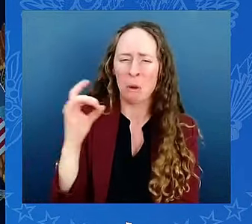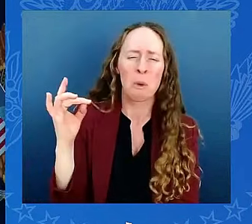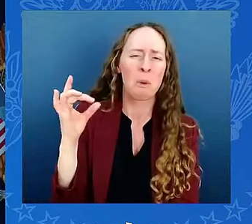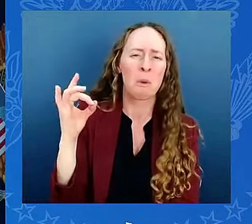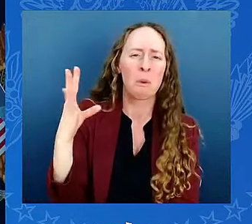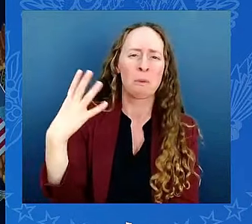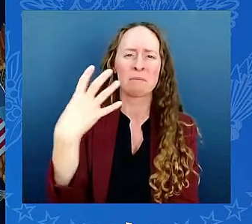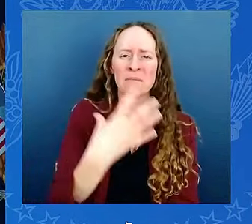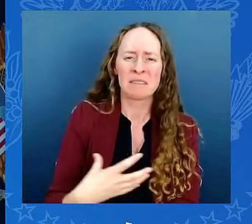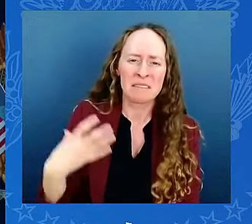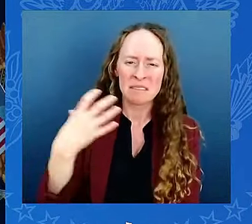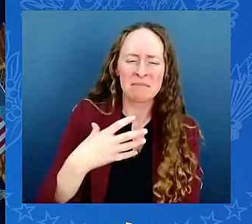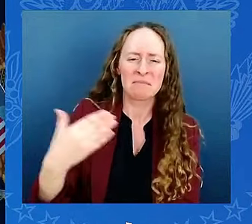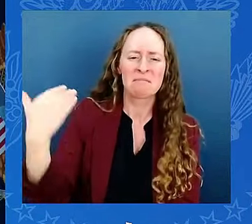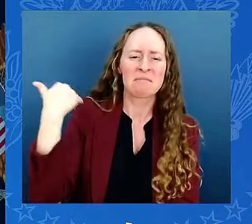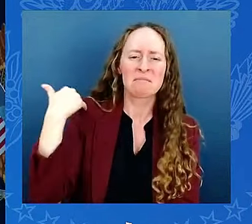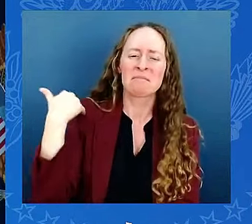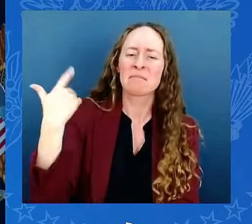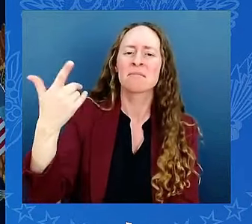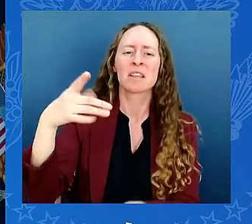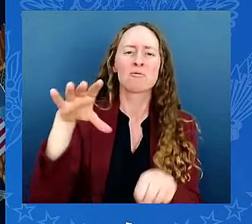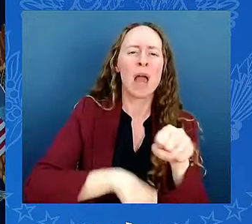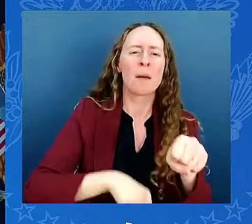and against hostages in captivity.